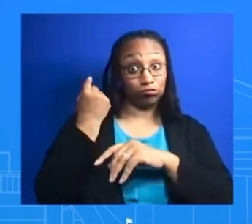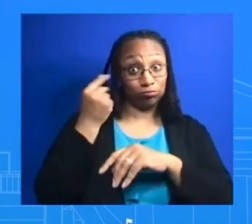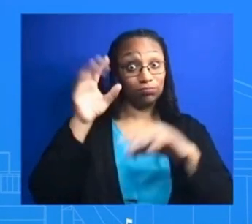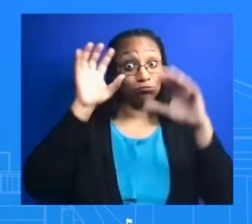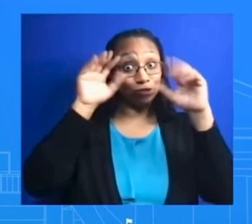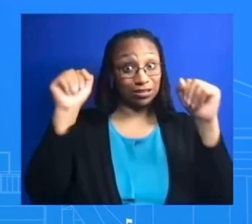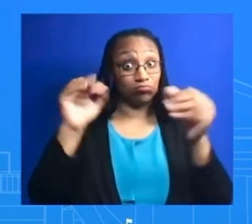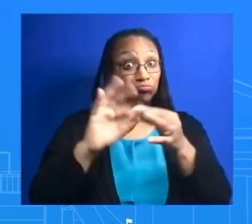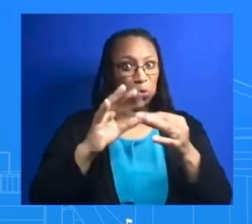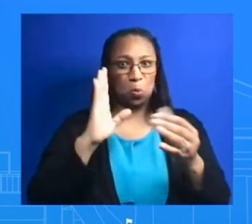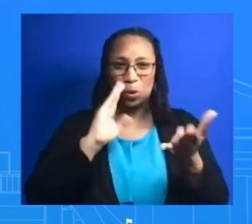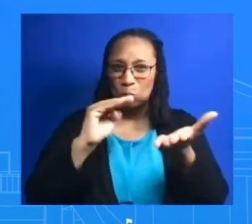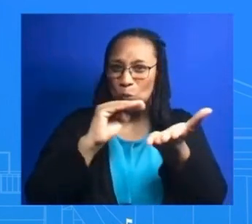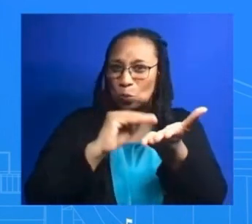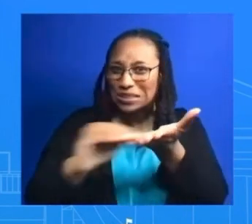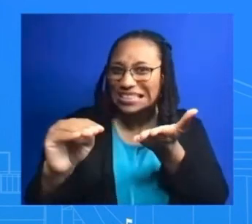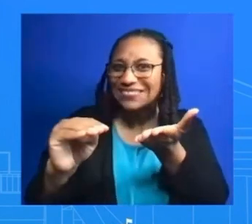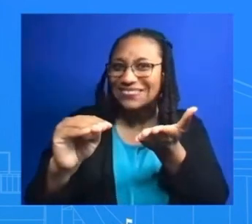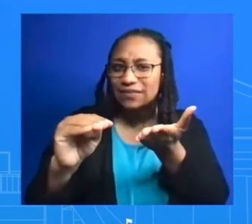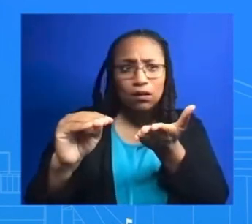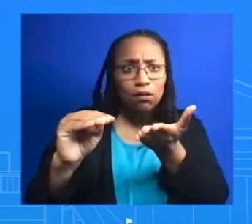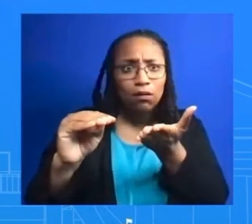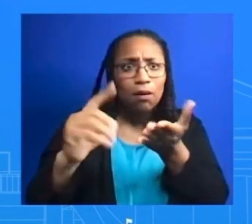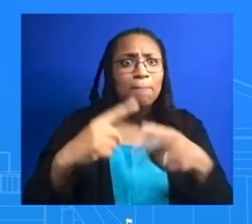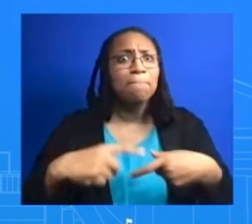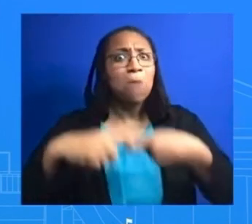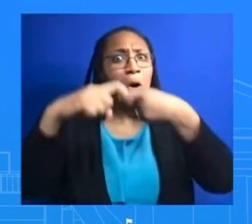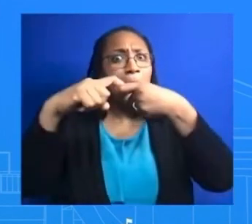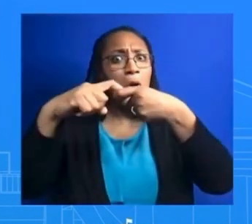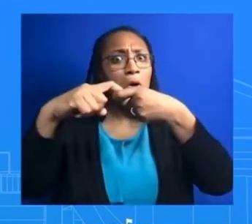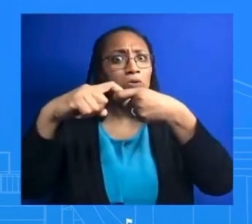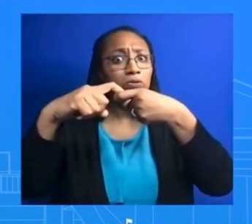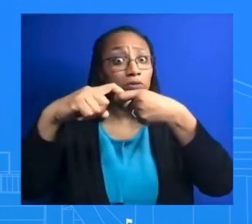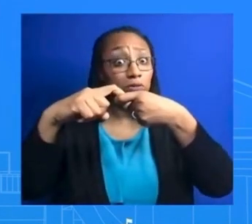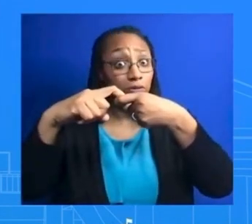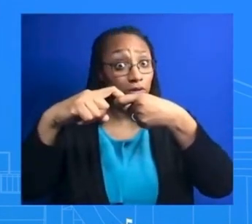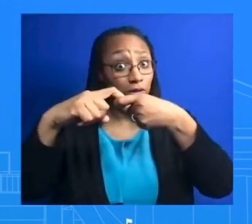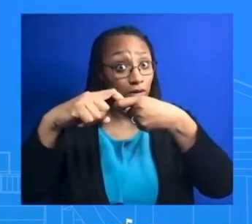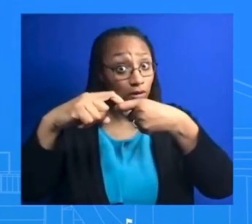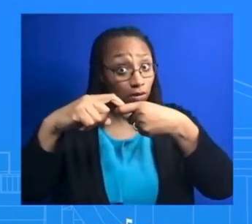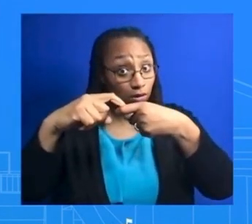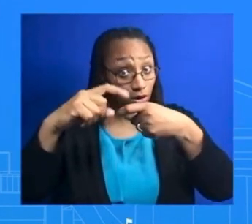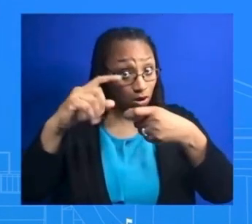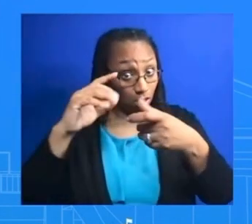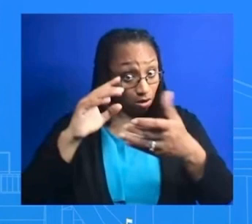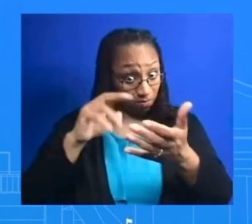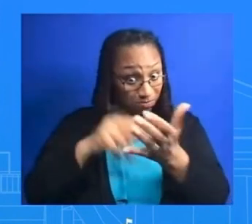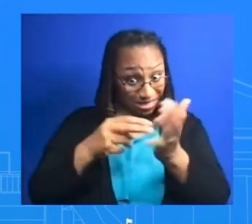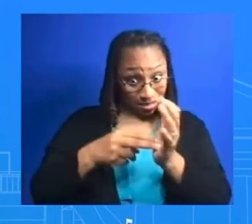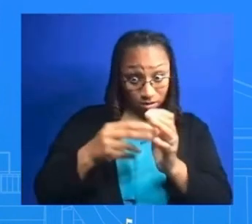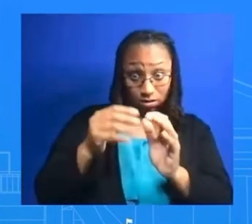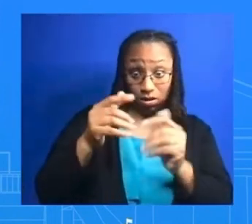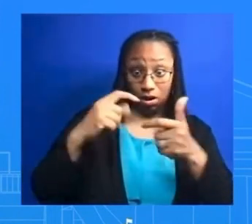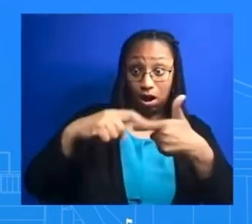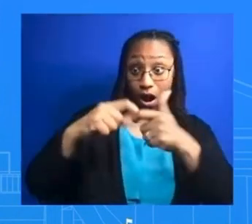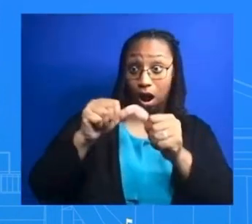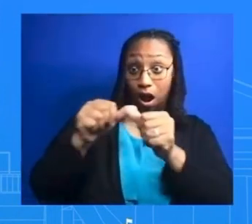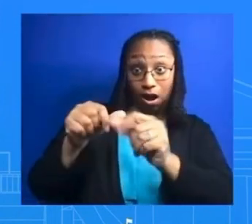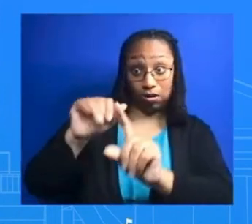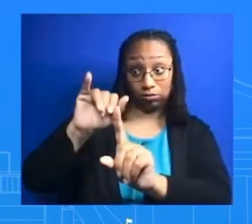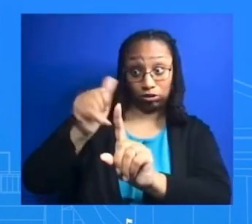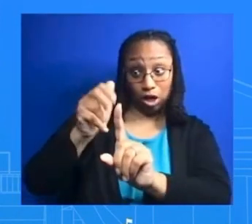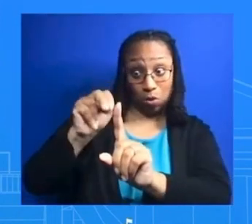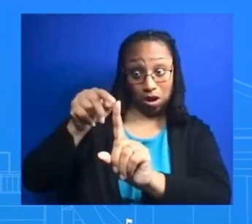year. And so there was time pressure on us to make sure that borrowers who were applying were getting their debt relief quickly before they